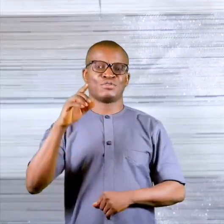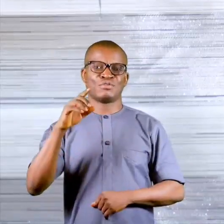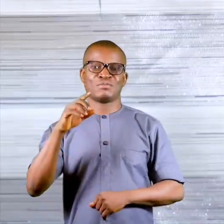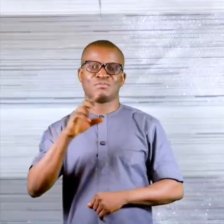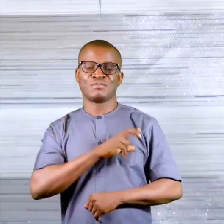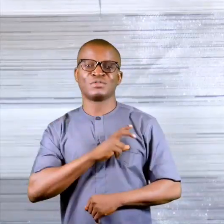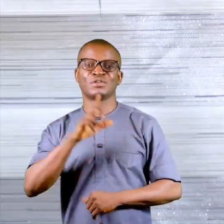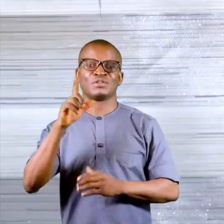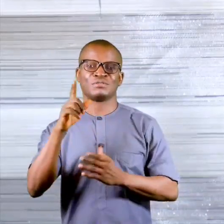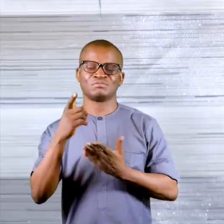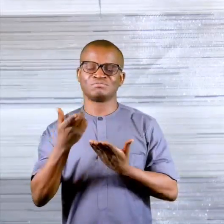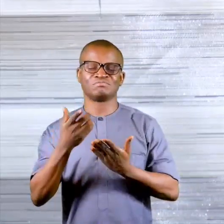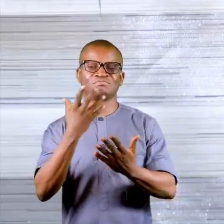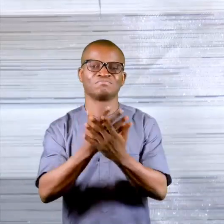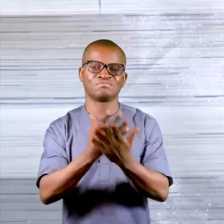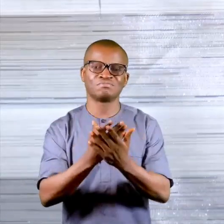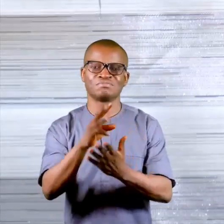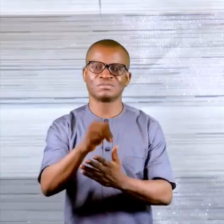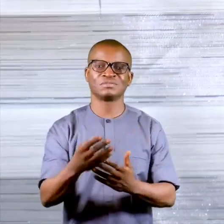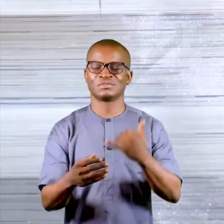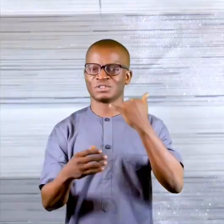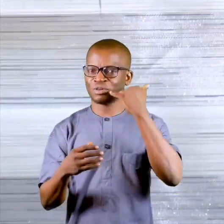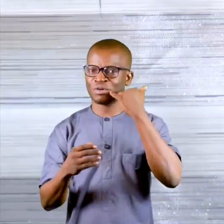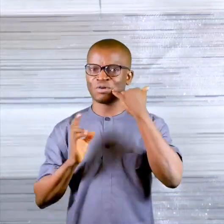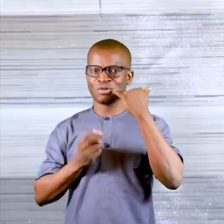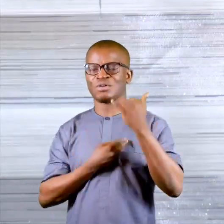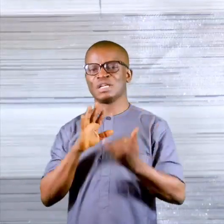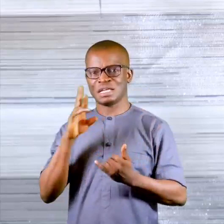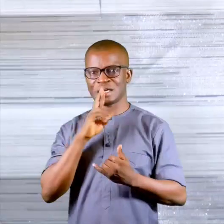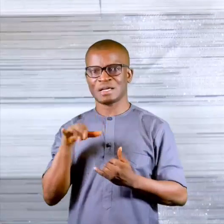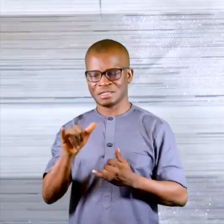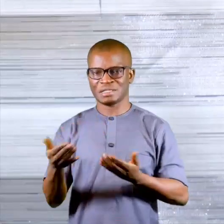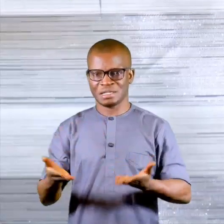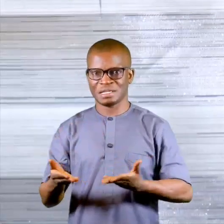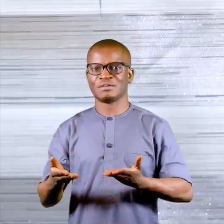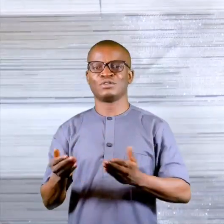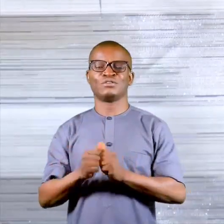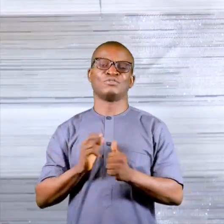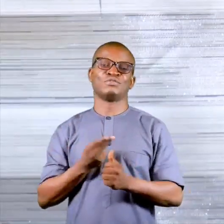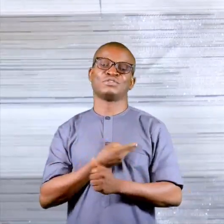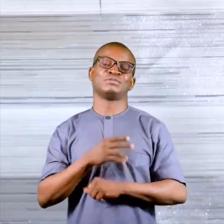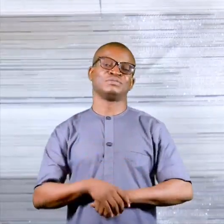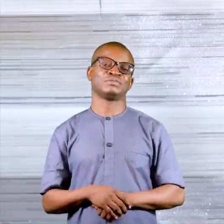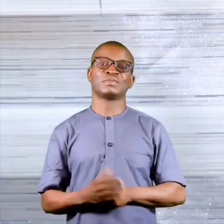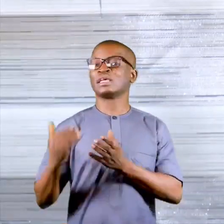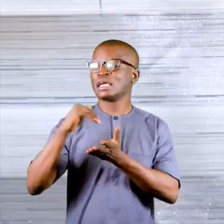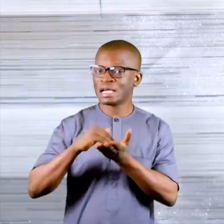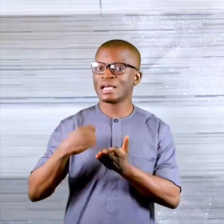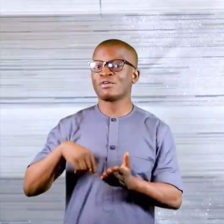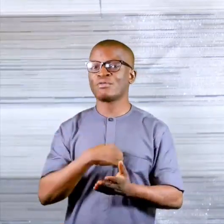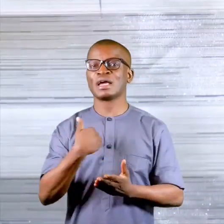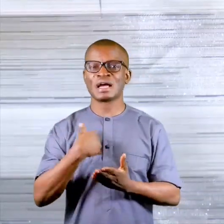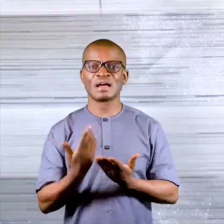that rescued them, and they were brought to us. They are still here, their case is still going on. Then we had